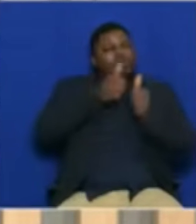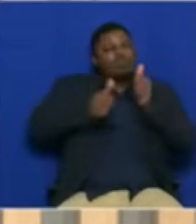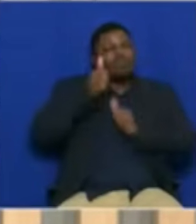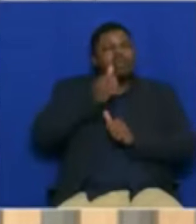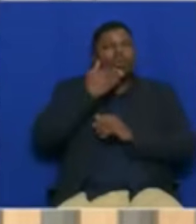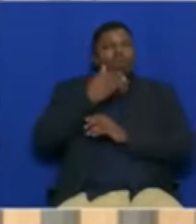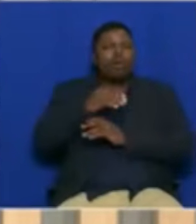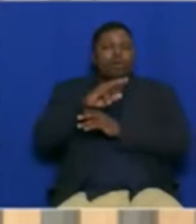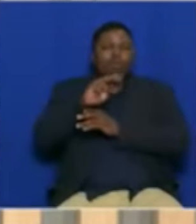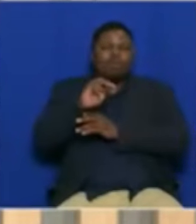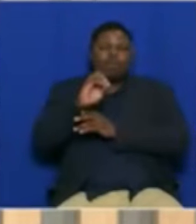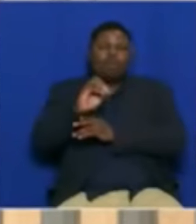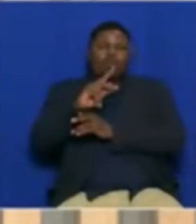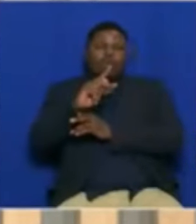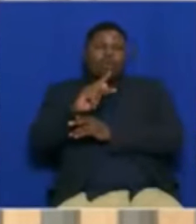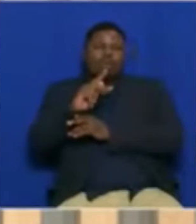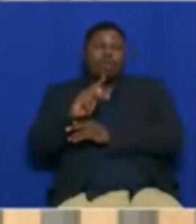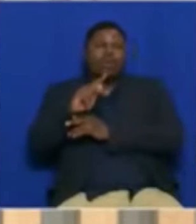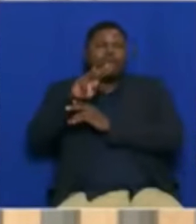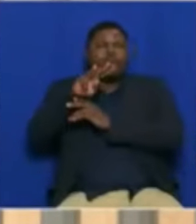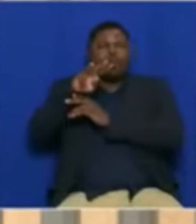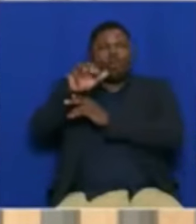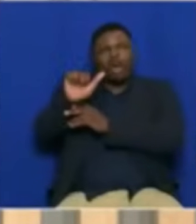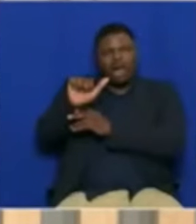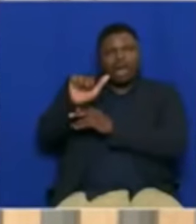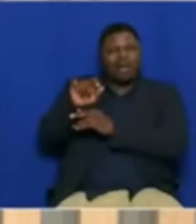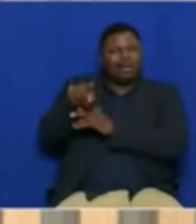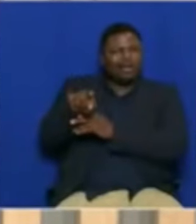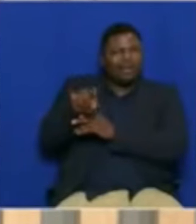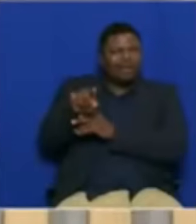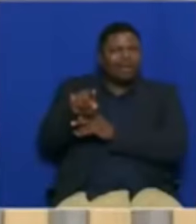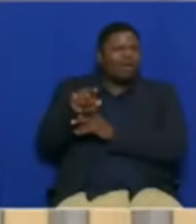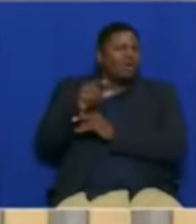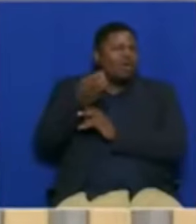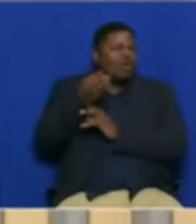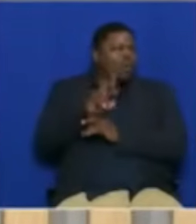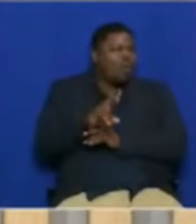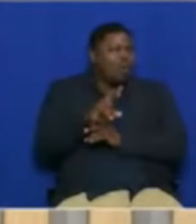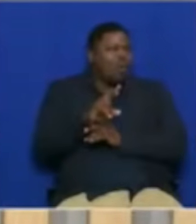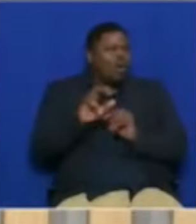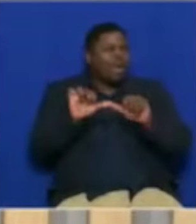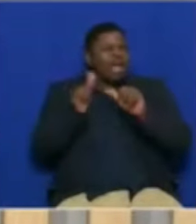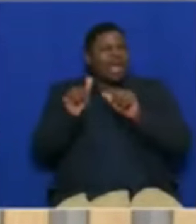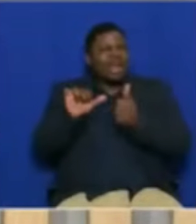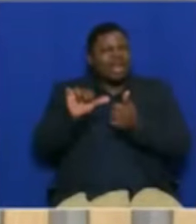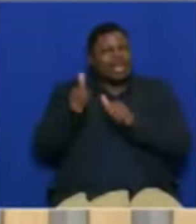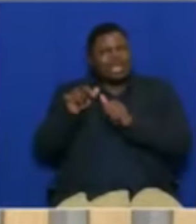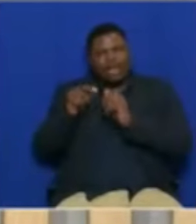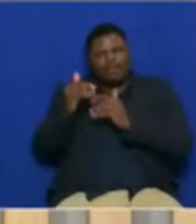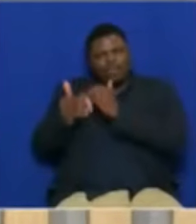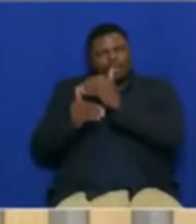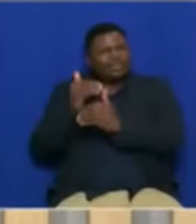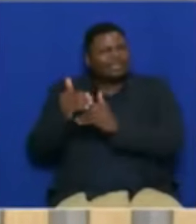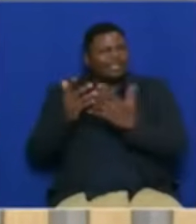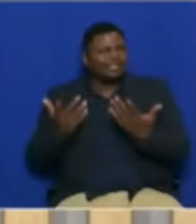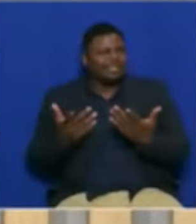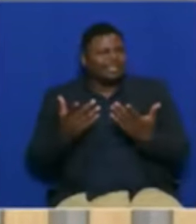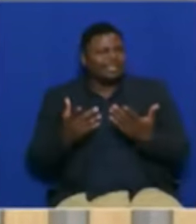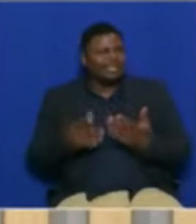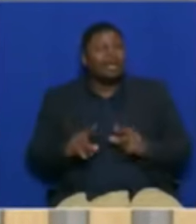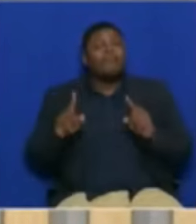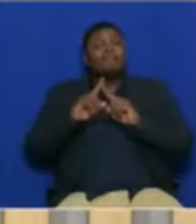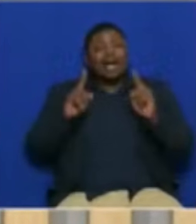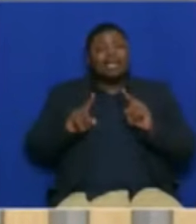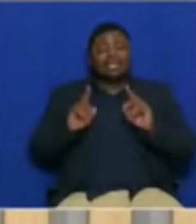are there still concerns that the commissioners should have regard to? The panel is approved by head office. Yes. There's nothing more you can say about it. Yes. It's approved by